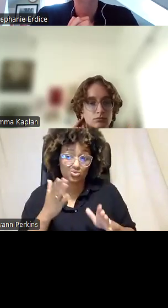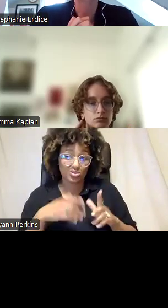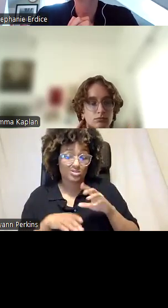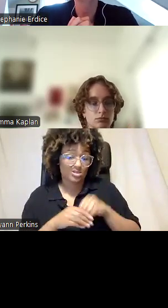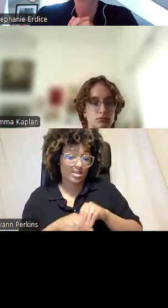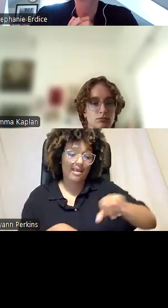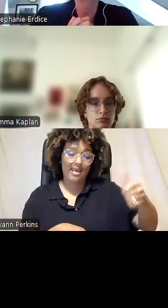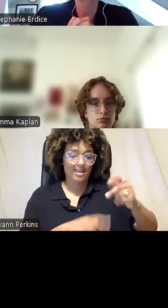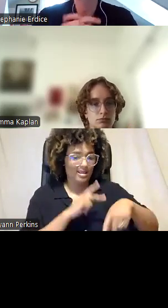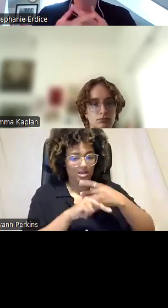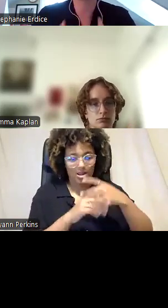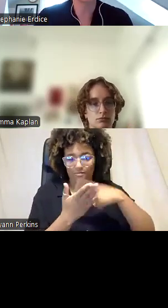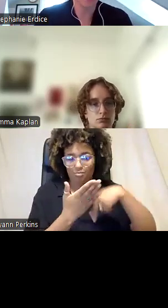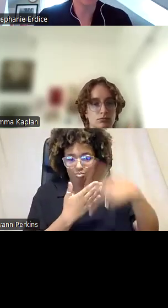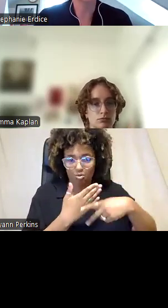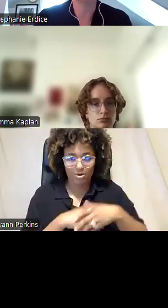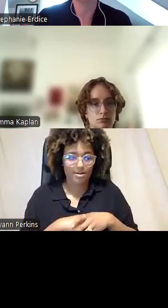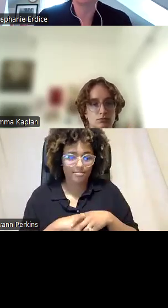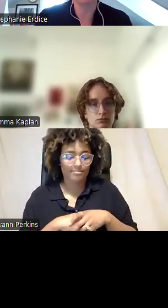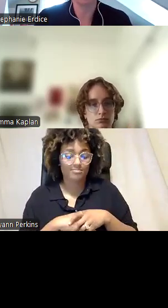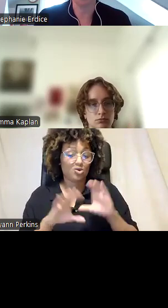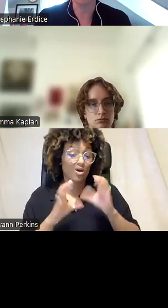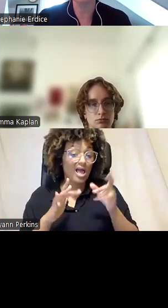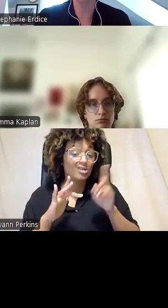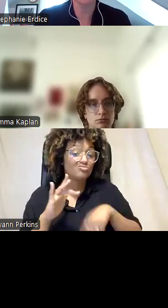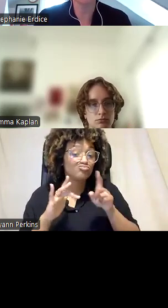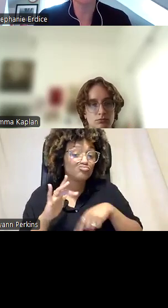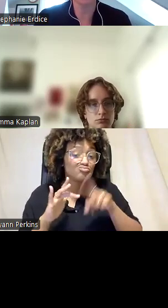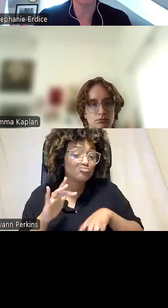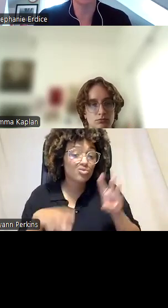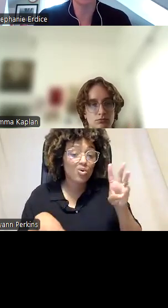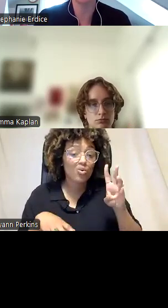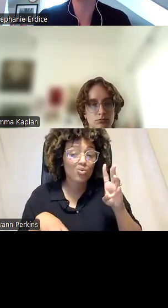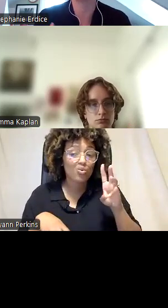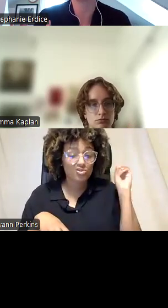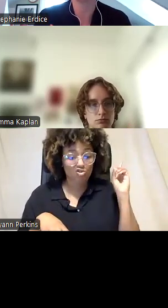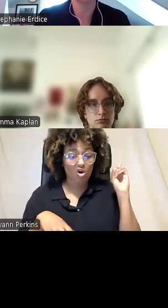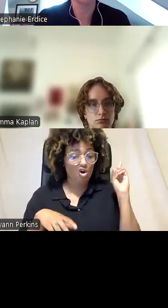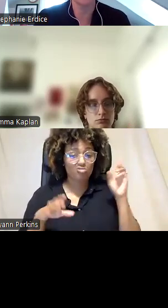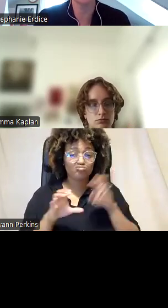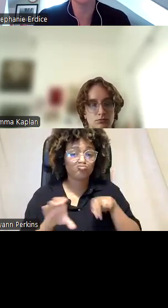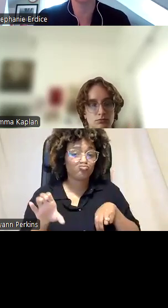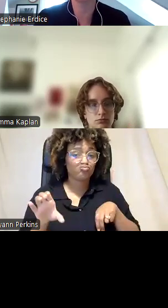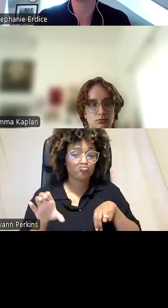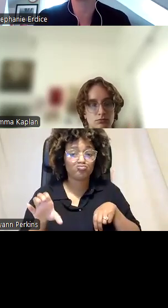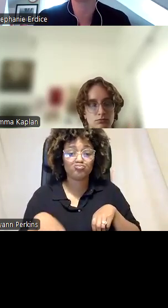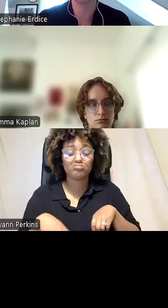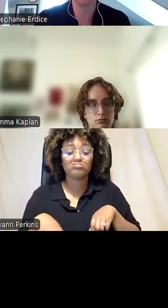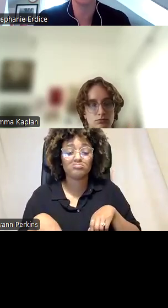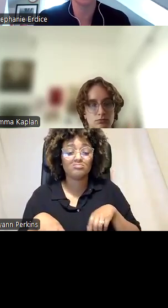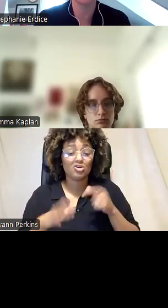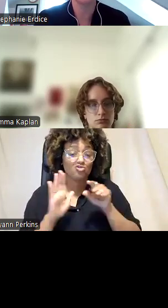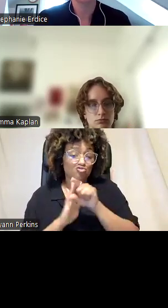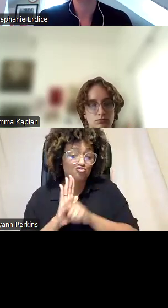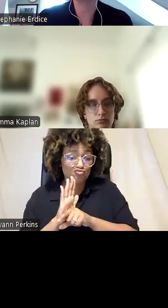program. So it could be skipping class or withdrawing from a course that could have a financial impact. They could get poor grades in that course and have to take